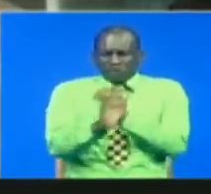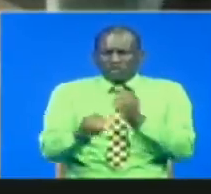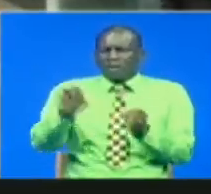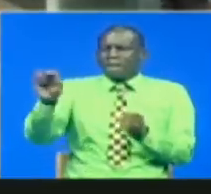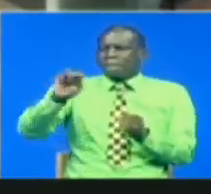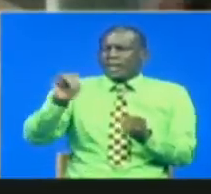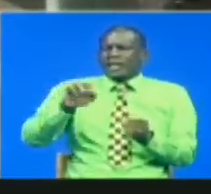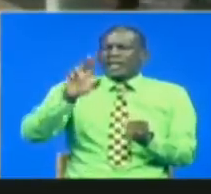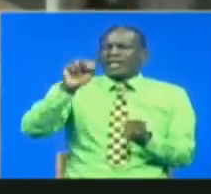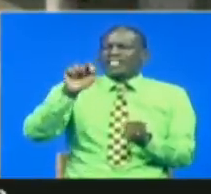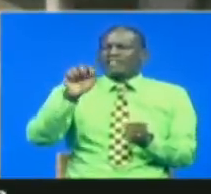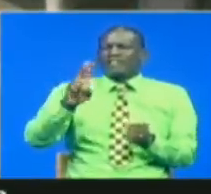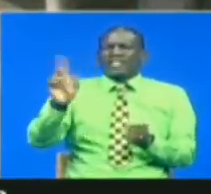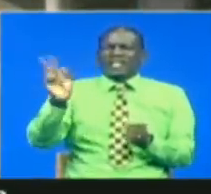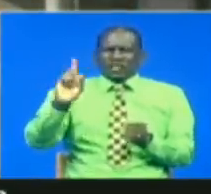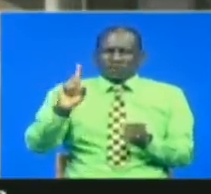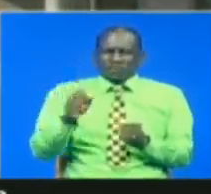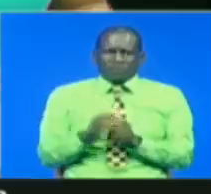NTV, Nairobi.